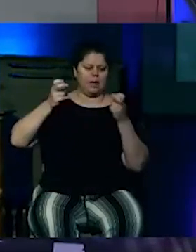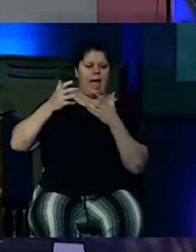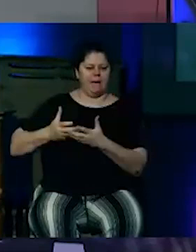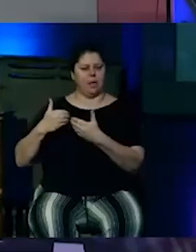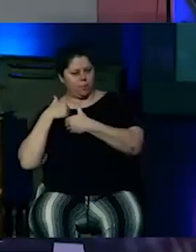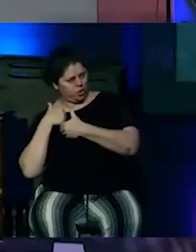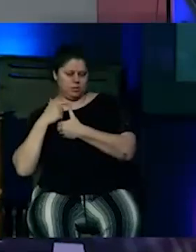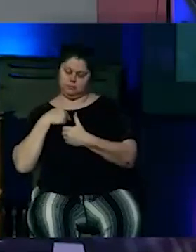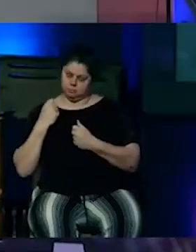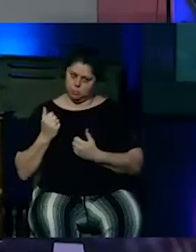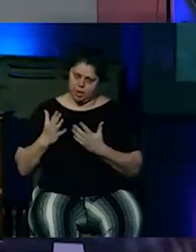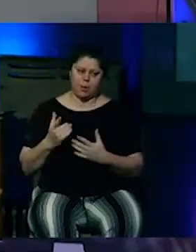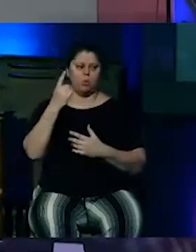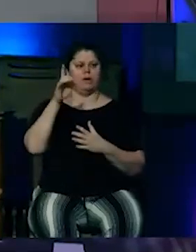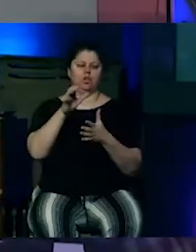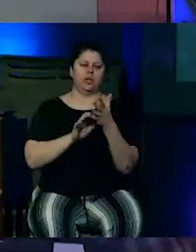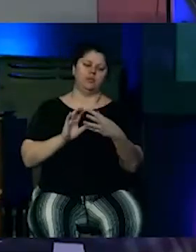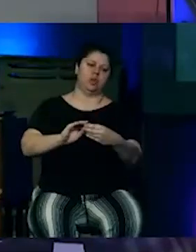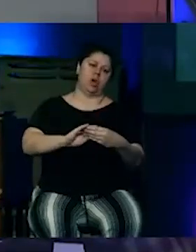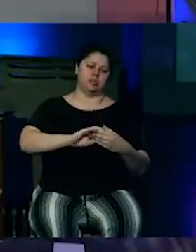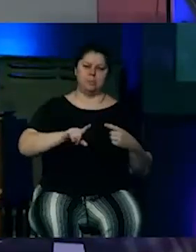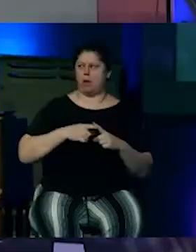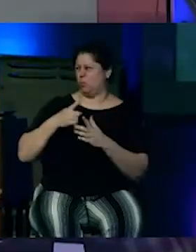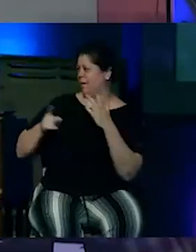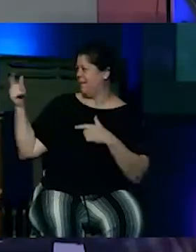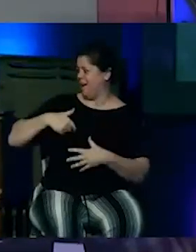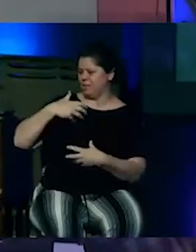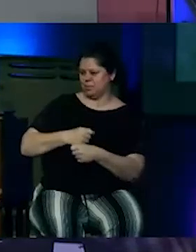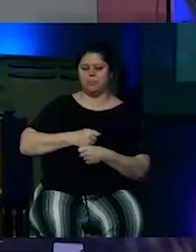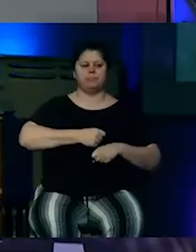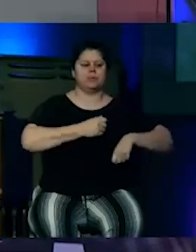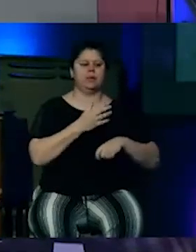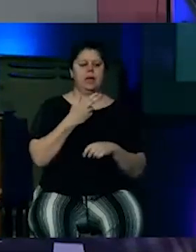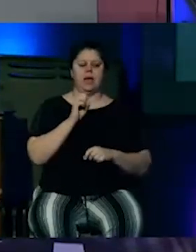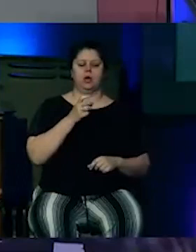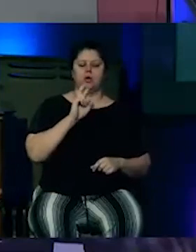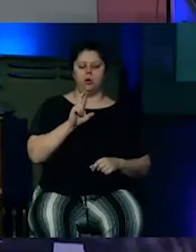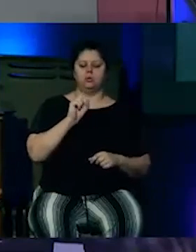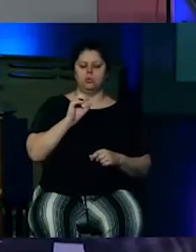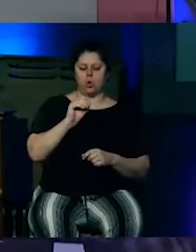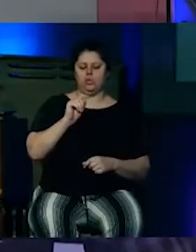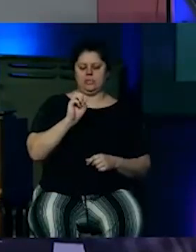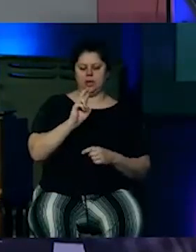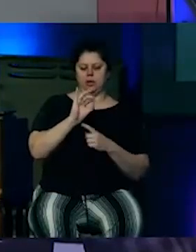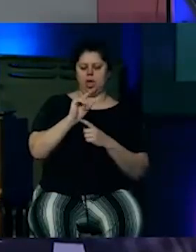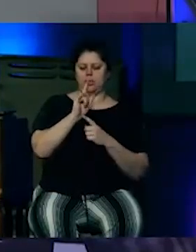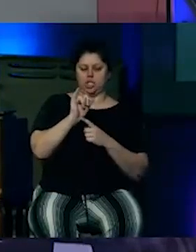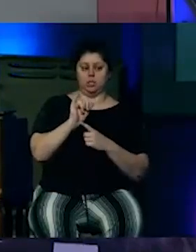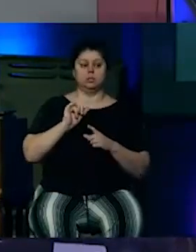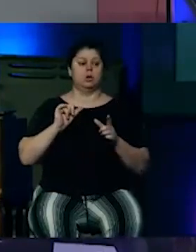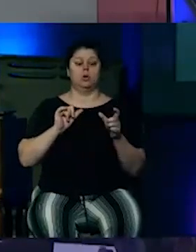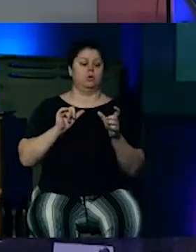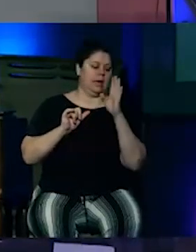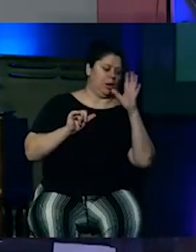of the things she talks about in one of her chapters is what I've summarized as heterosoteriology. So soteriology is the